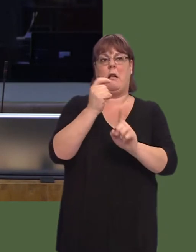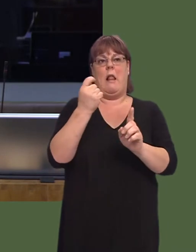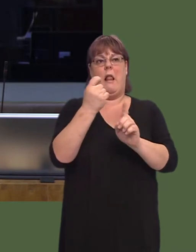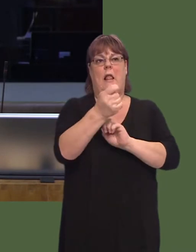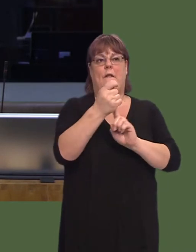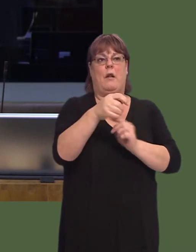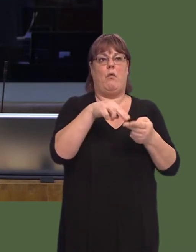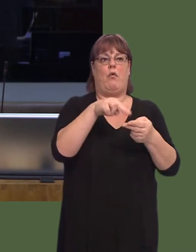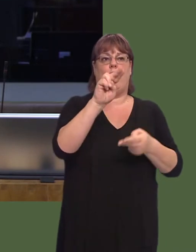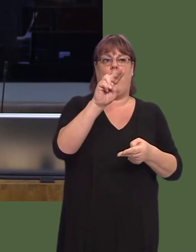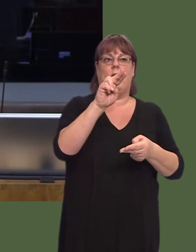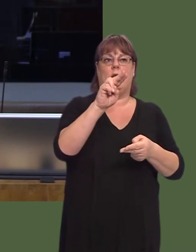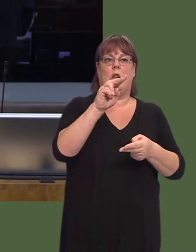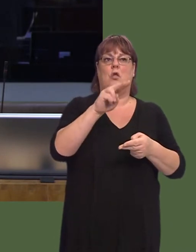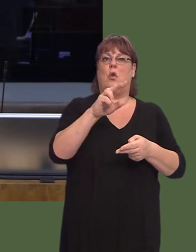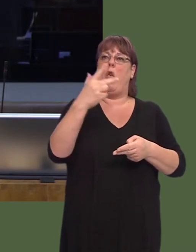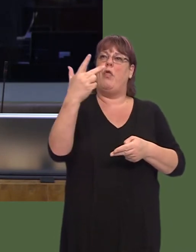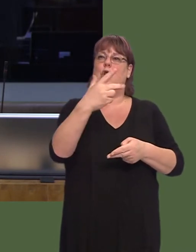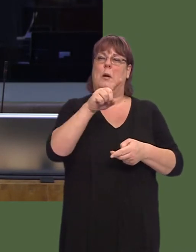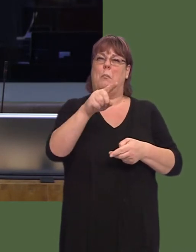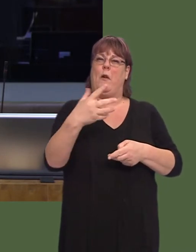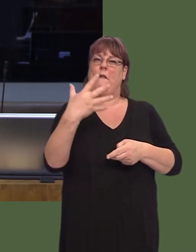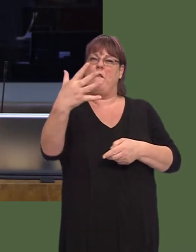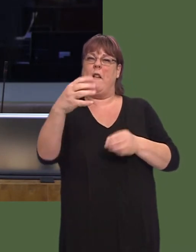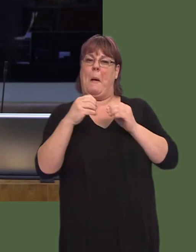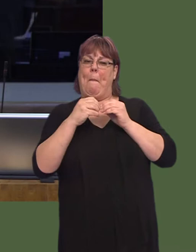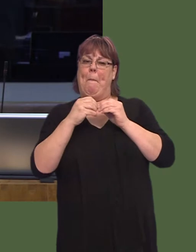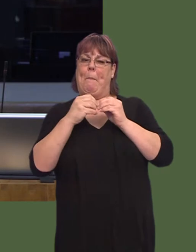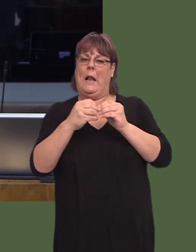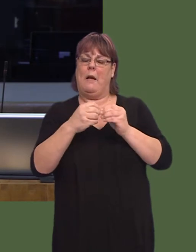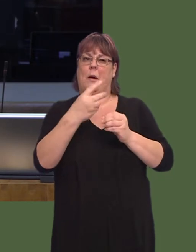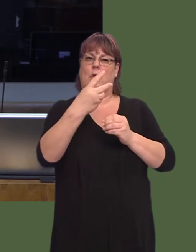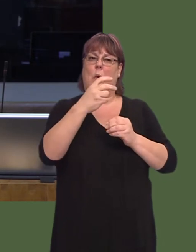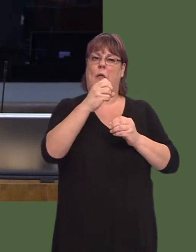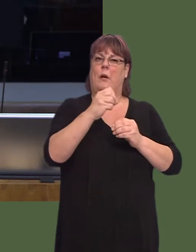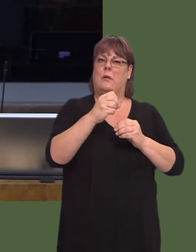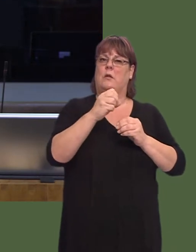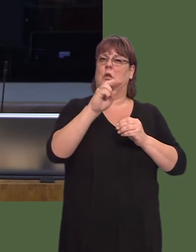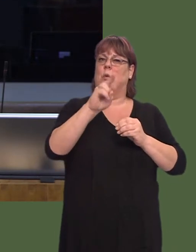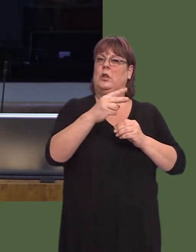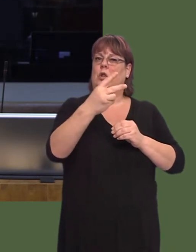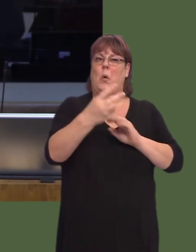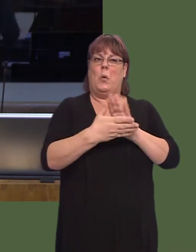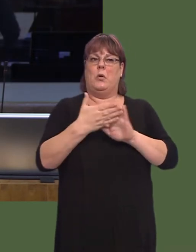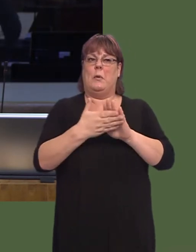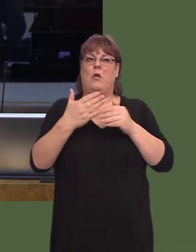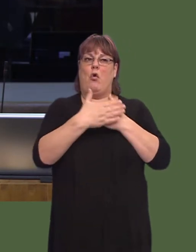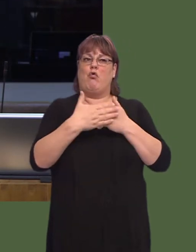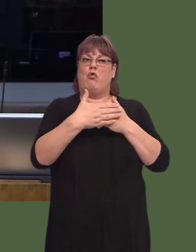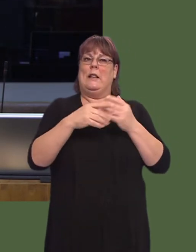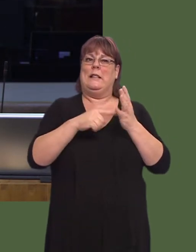rise from 10.7 billion this year to 13.5 billion by 2022. So that means green taxes will then be